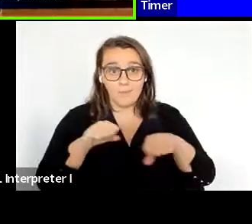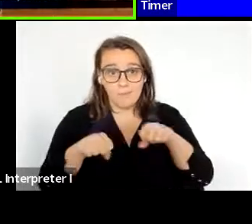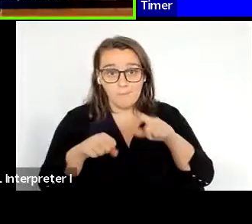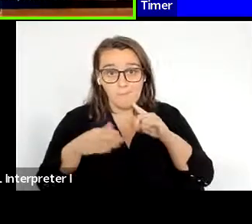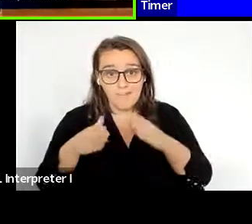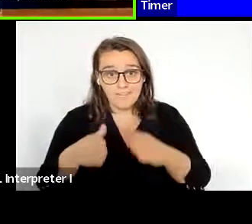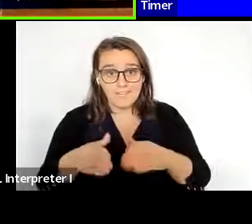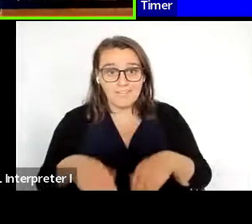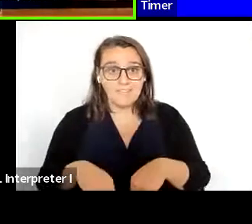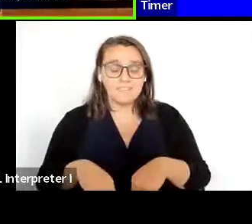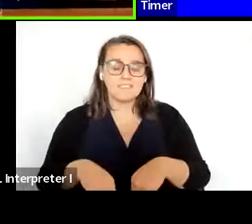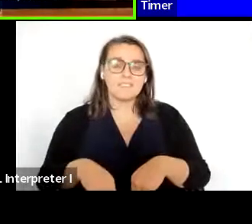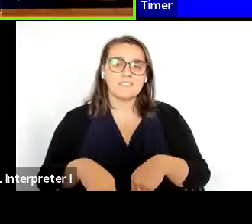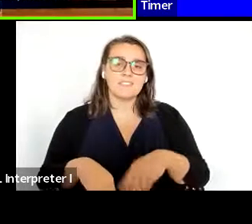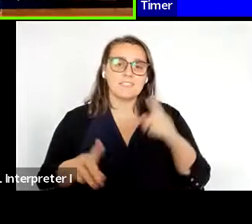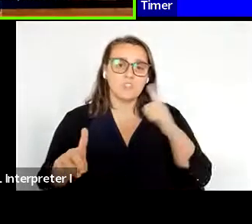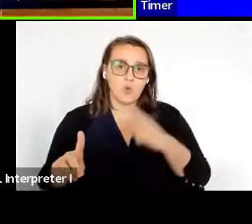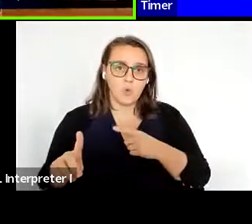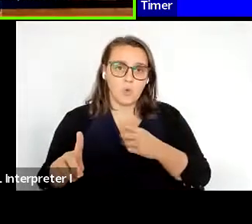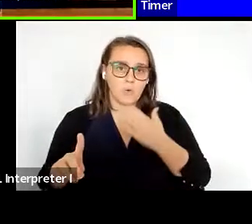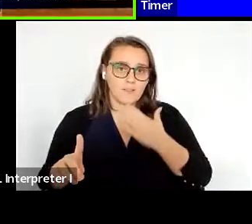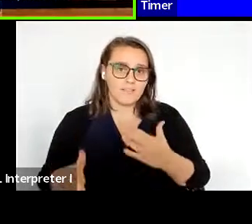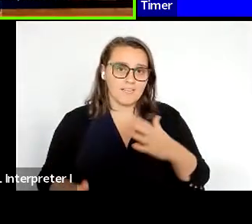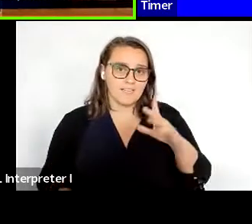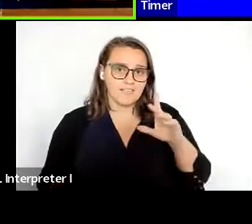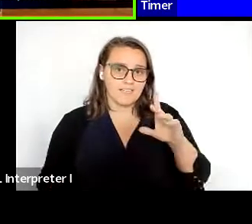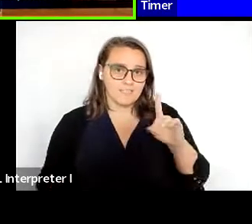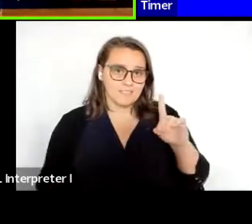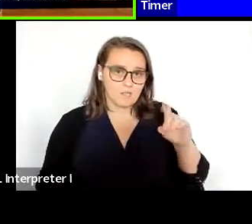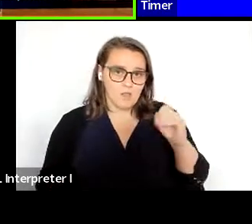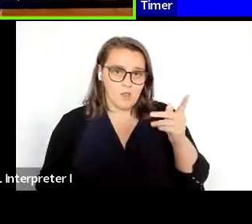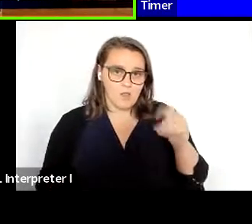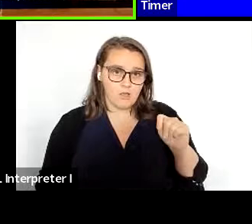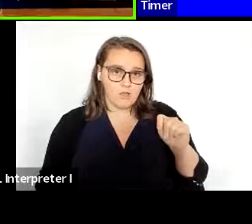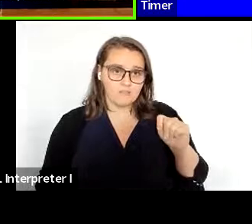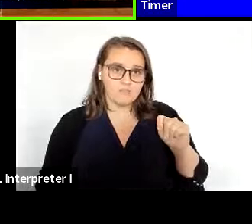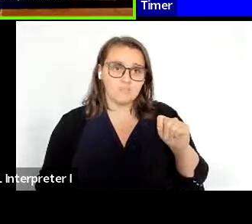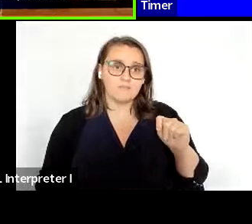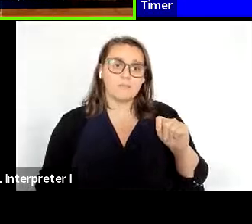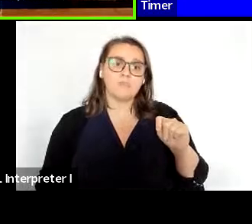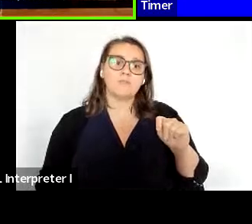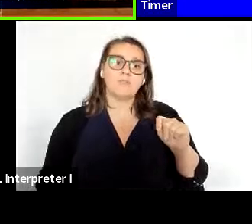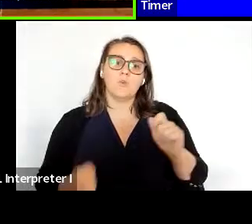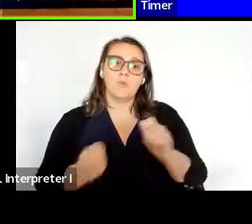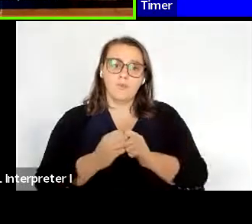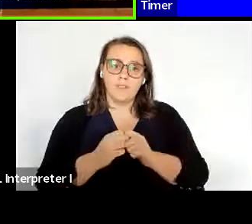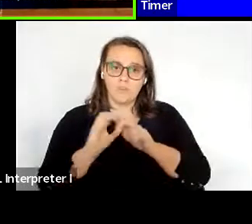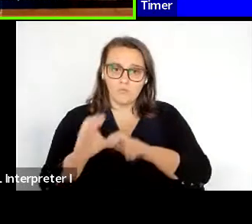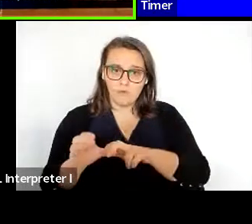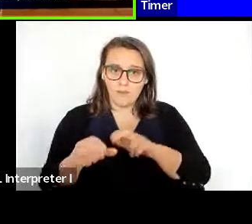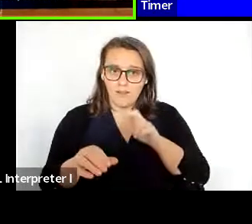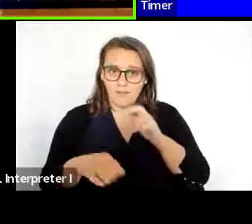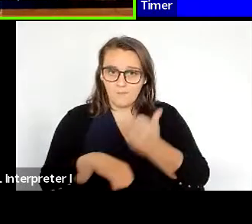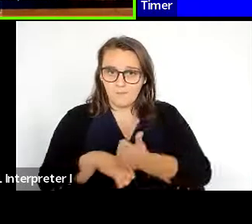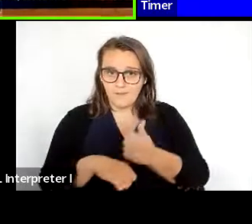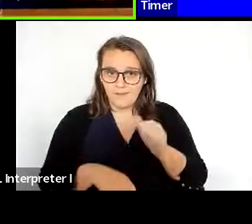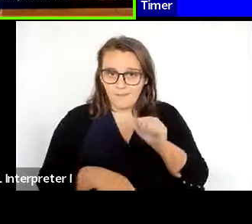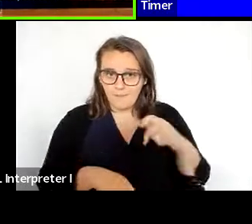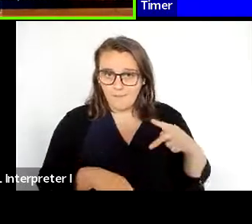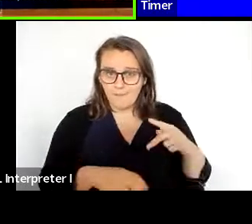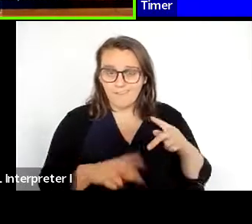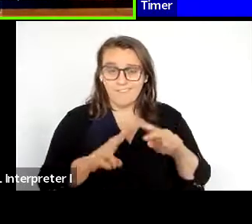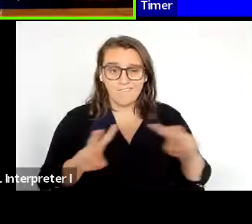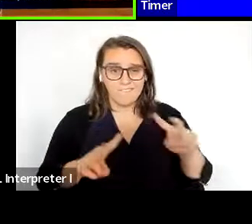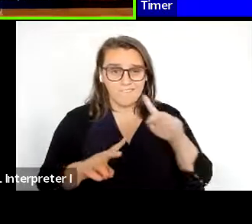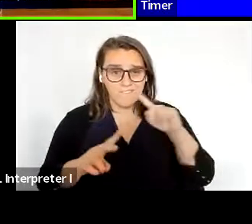So that's the goal here. I think the department has, as we've seen with the ride-based apps, has been very strategic